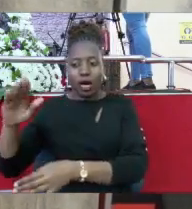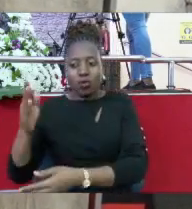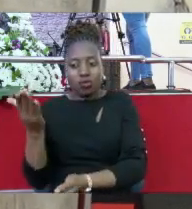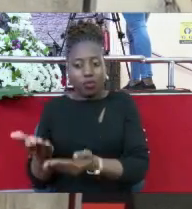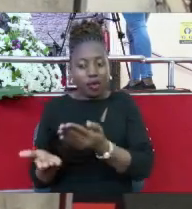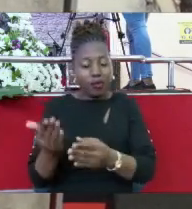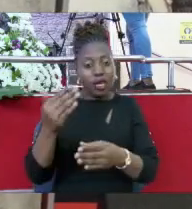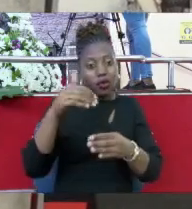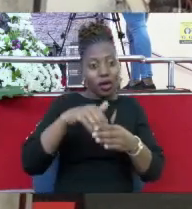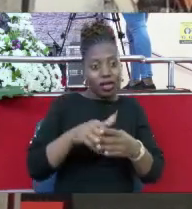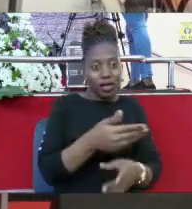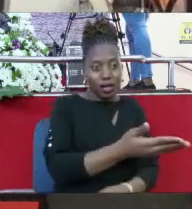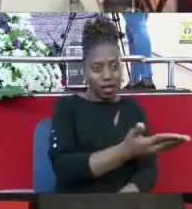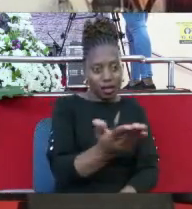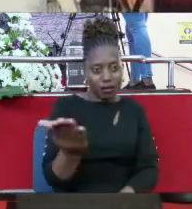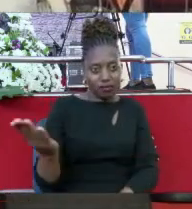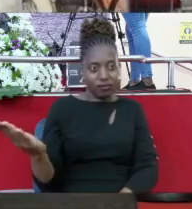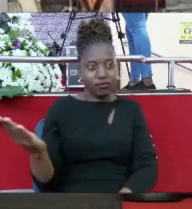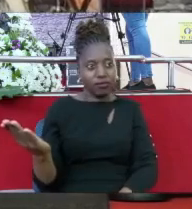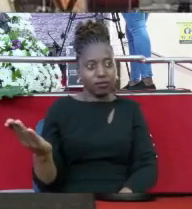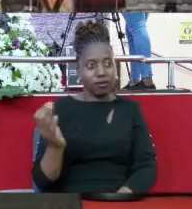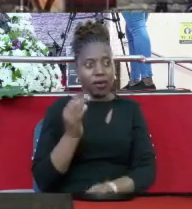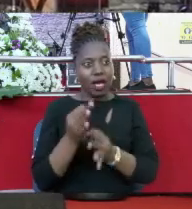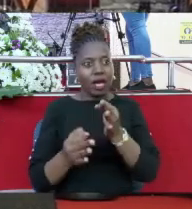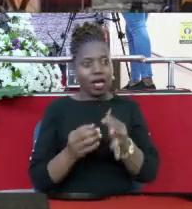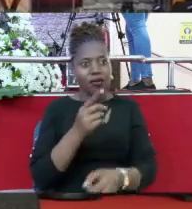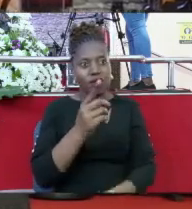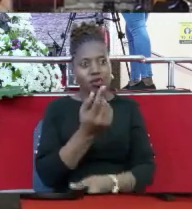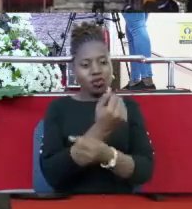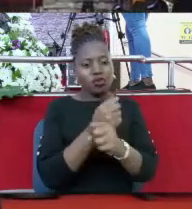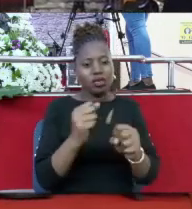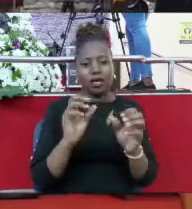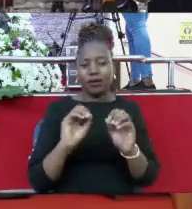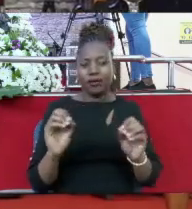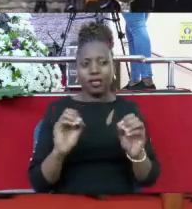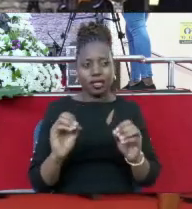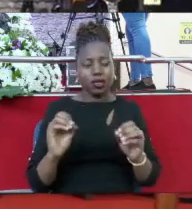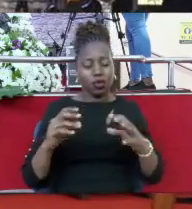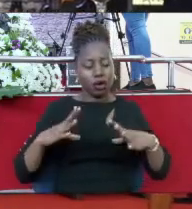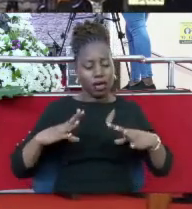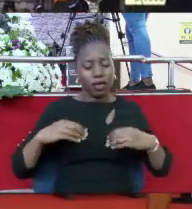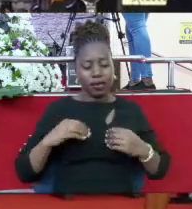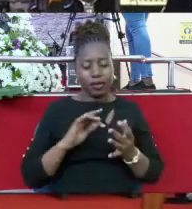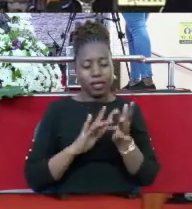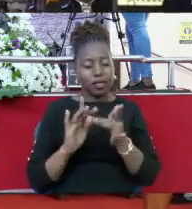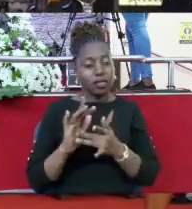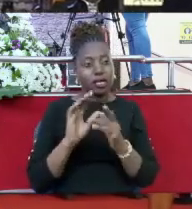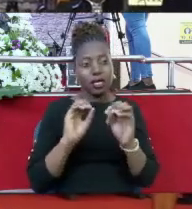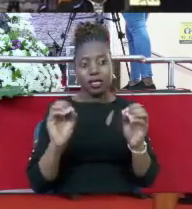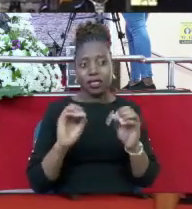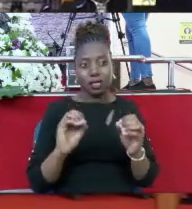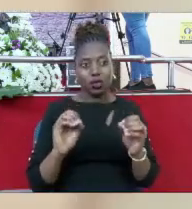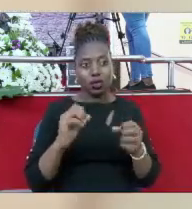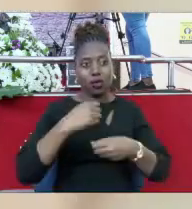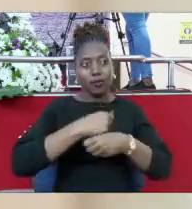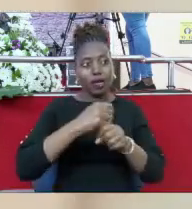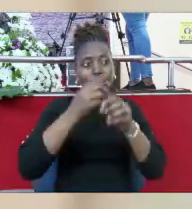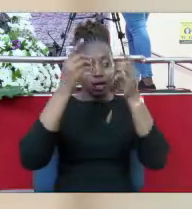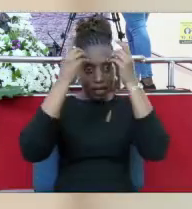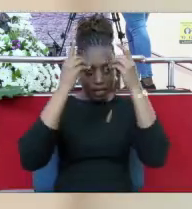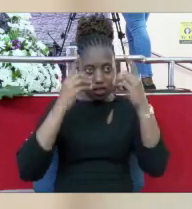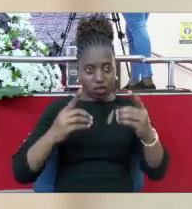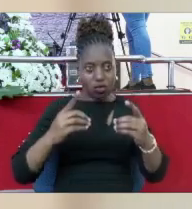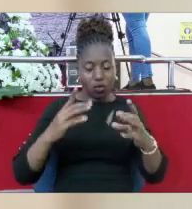inside here. Ama pengine uko ndani hapa. If you have not received Jesus Christ, kama hujapokea Yesu Kristo, make a decision to receive him